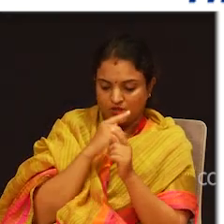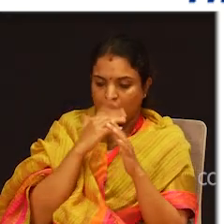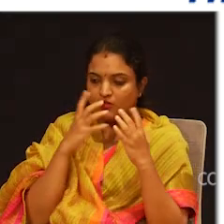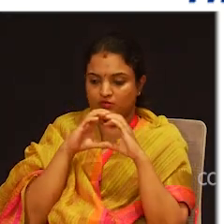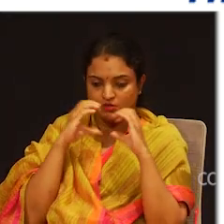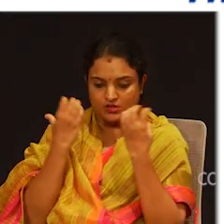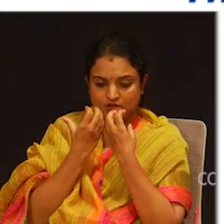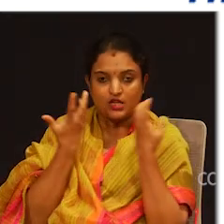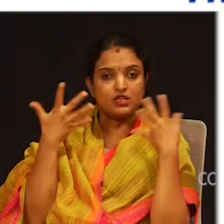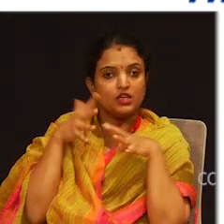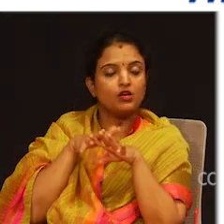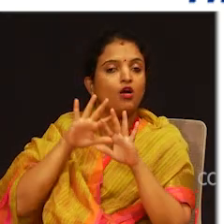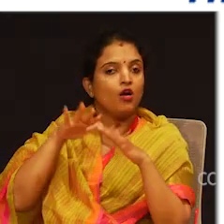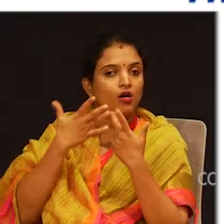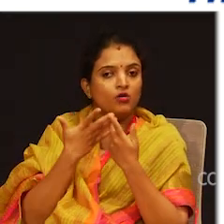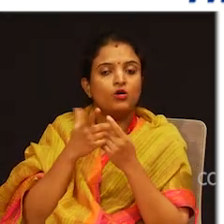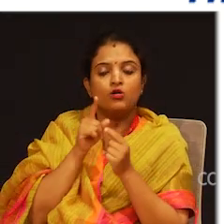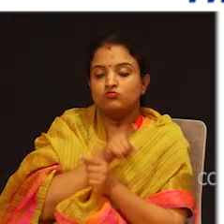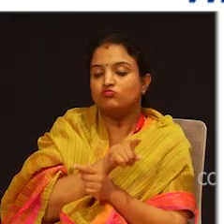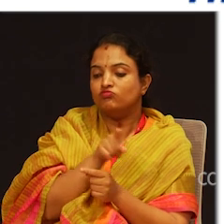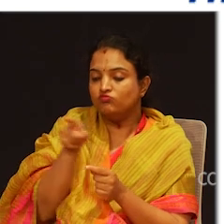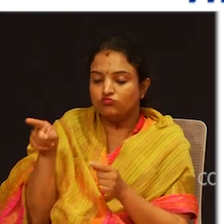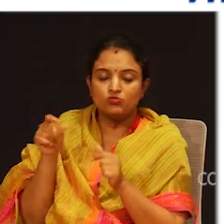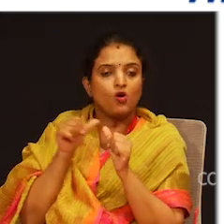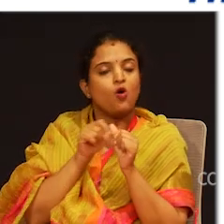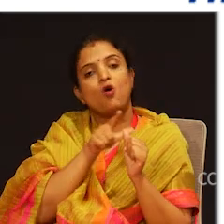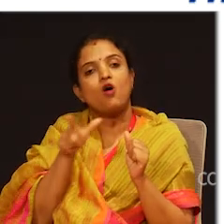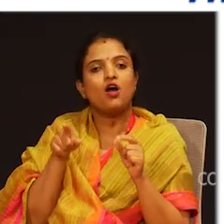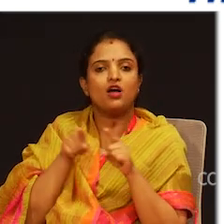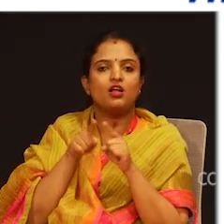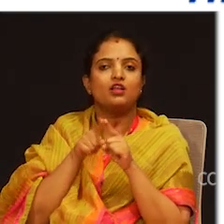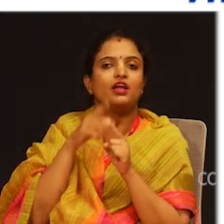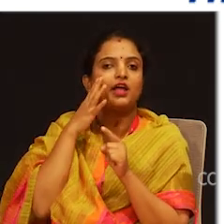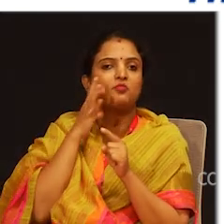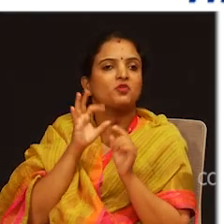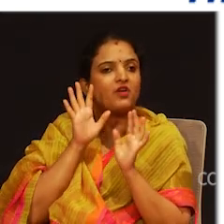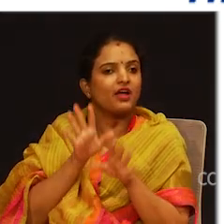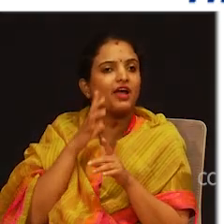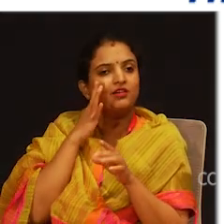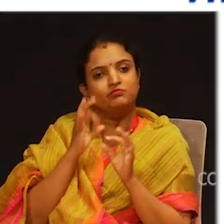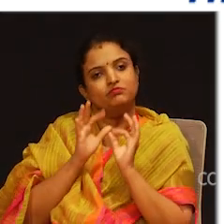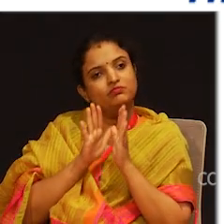classroom inclusive, as every learner matters and matters equally.